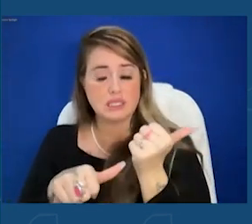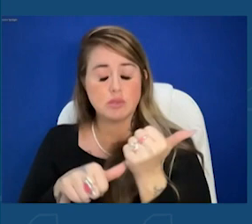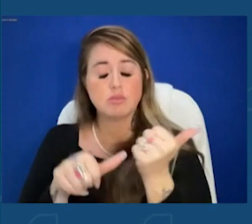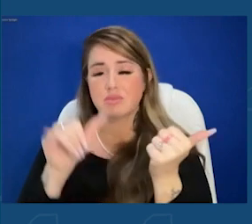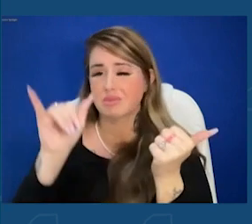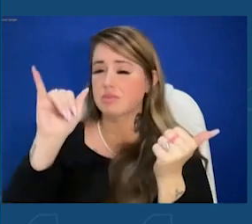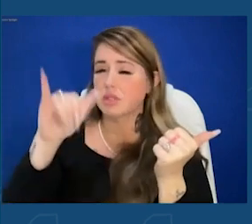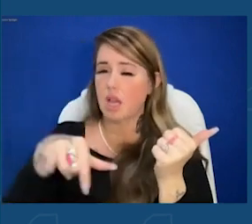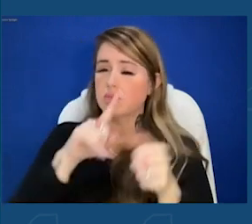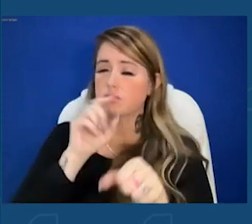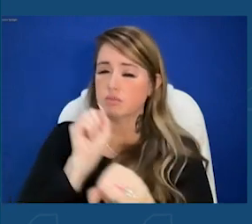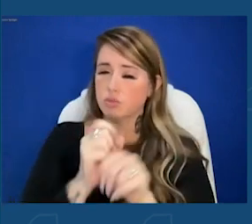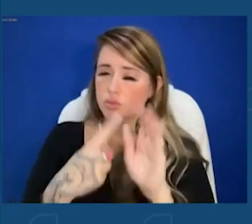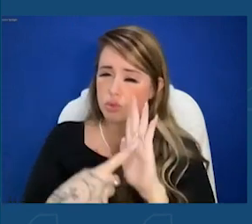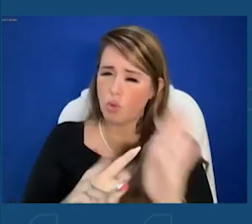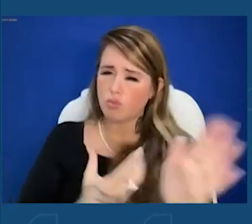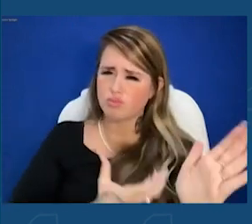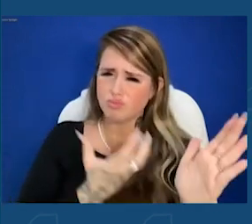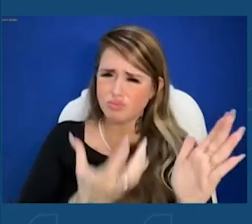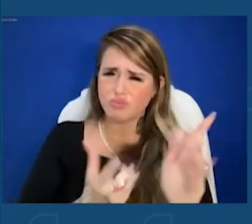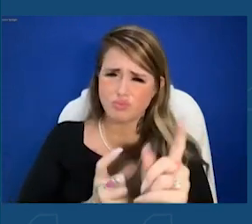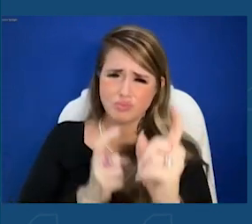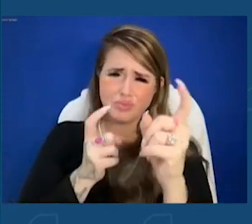is generosity. Thank you so much.